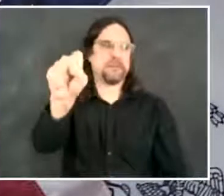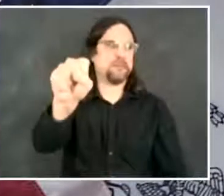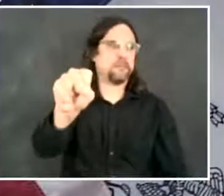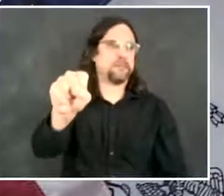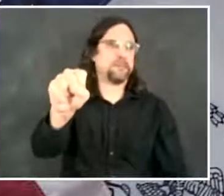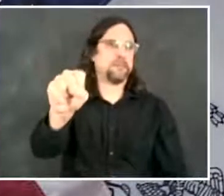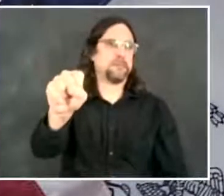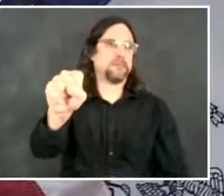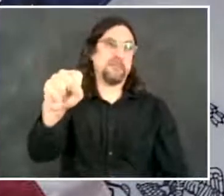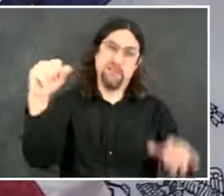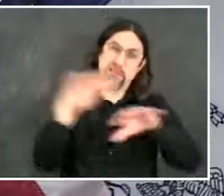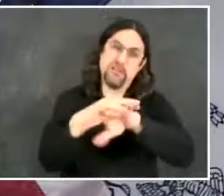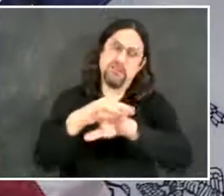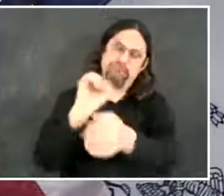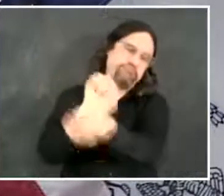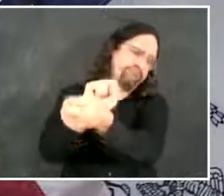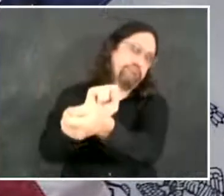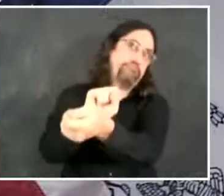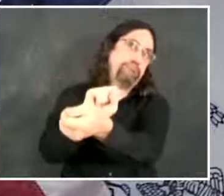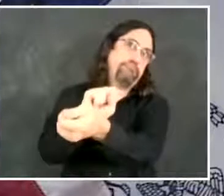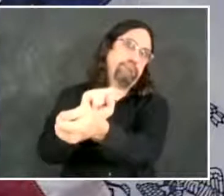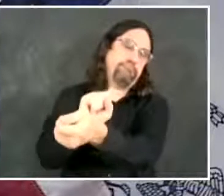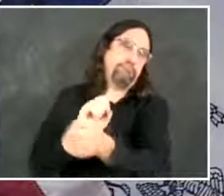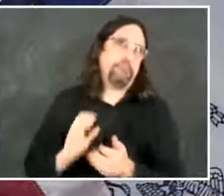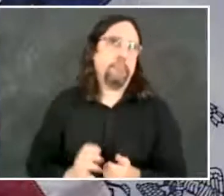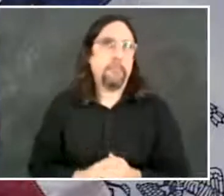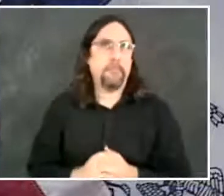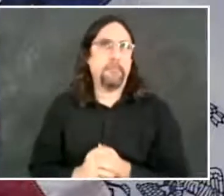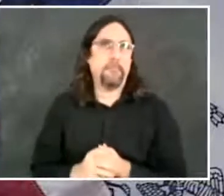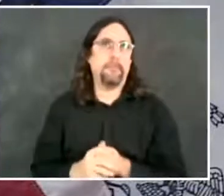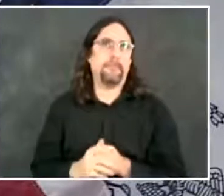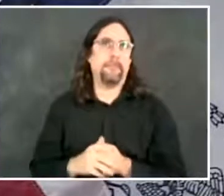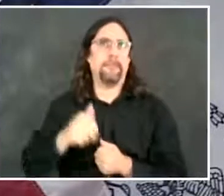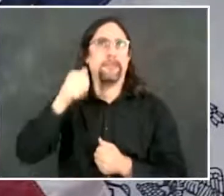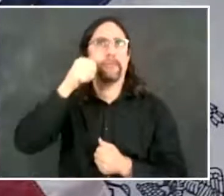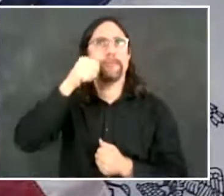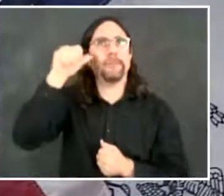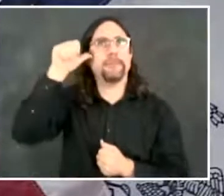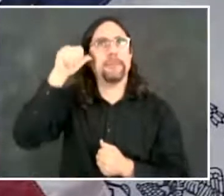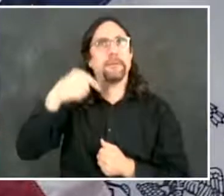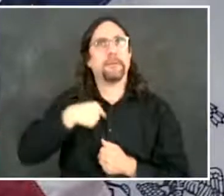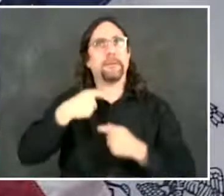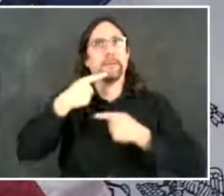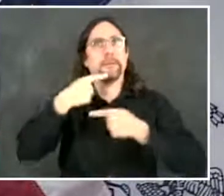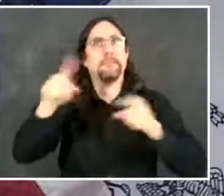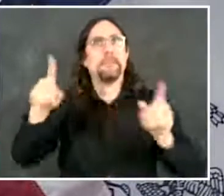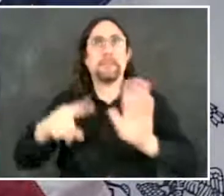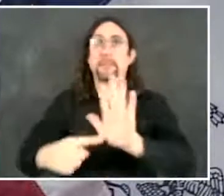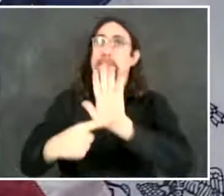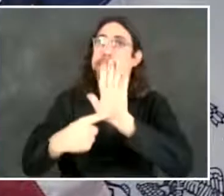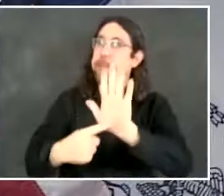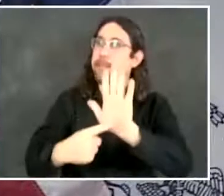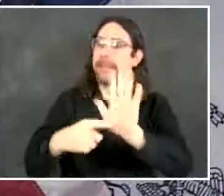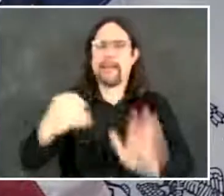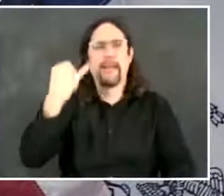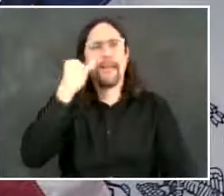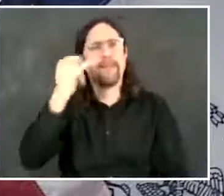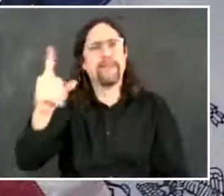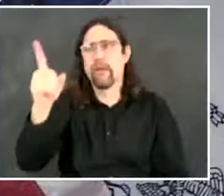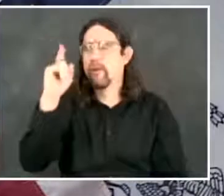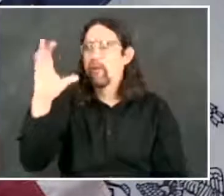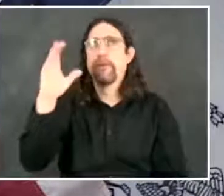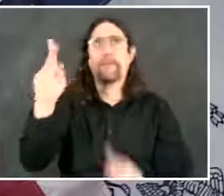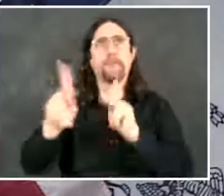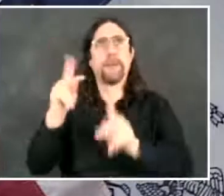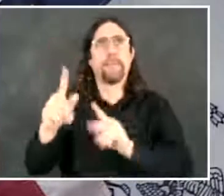not allowing that. If you've got 20 people, we're not allowing that. We're not allowing any kind of gathering, period. So let me just make it easier on people. If